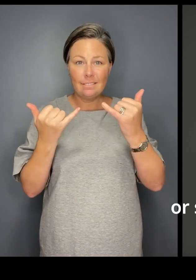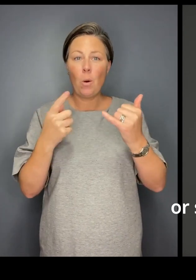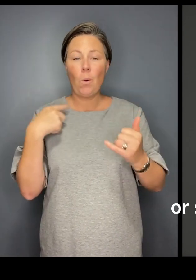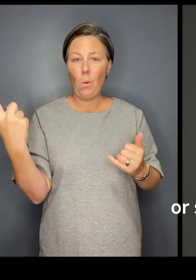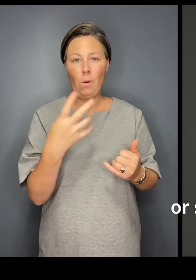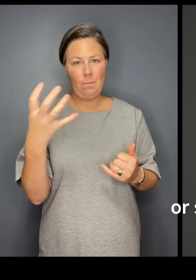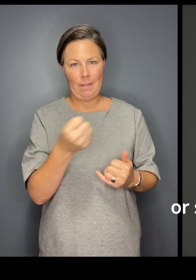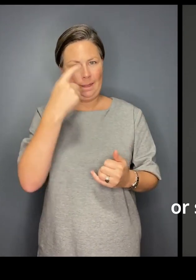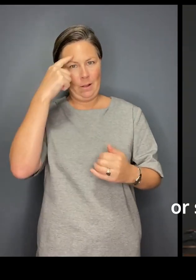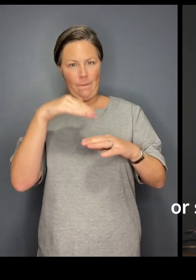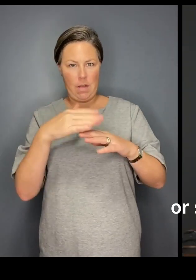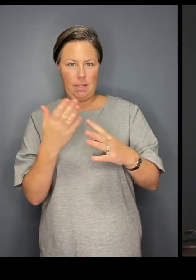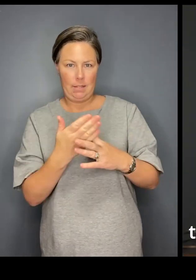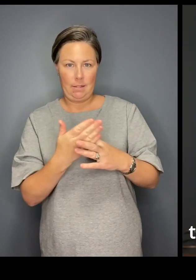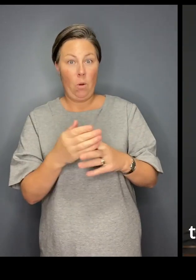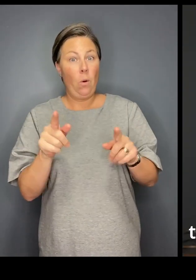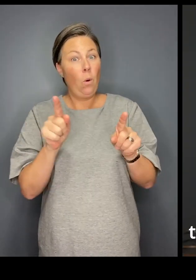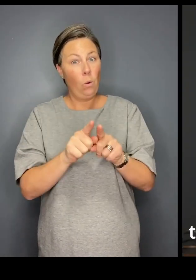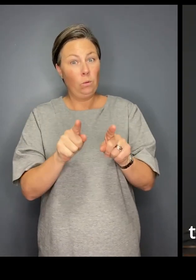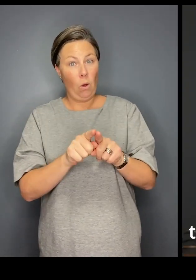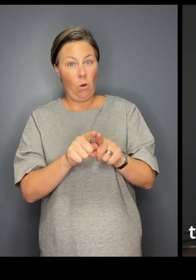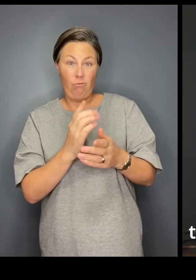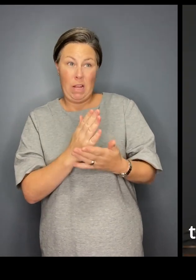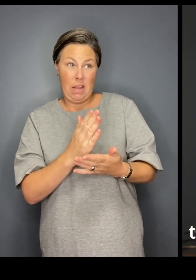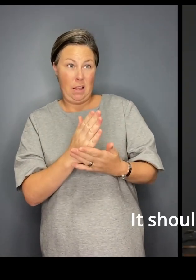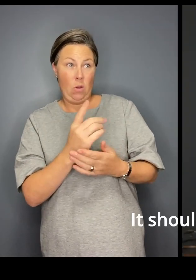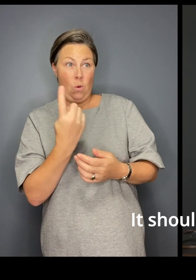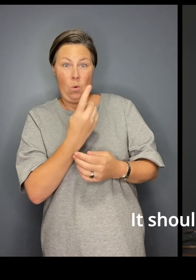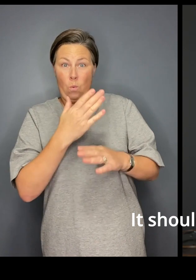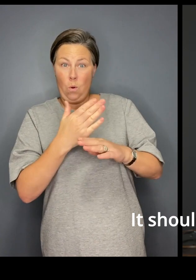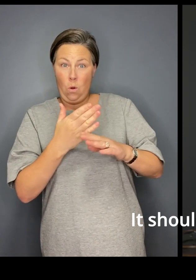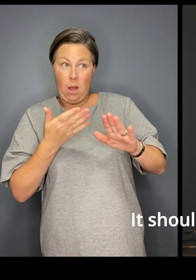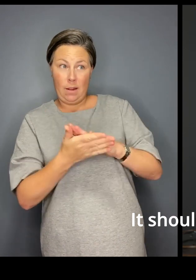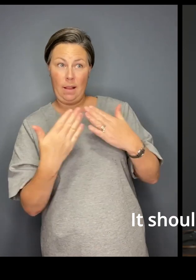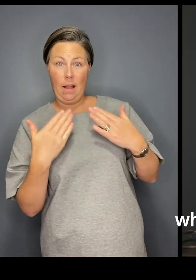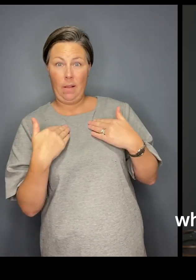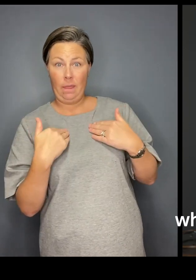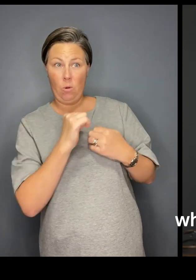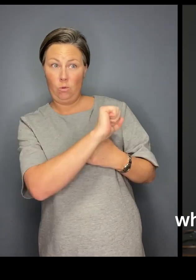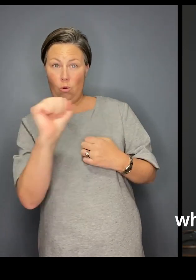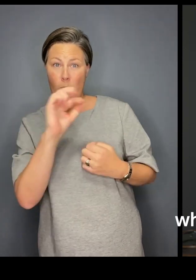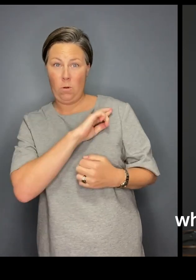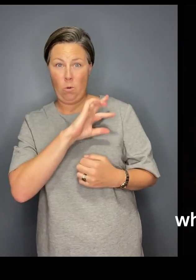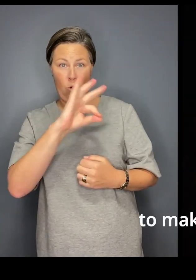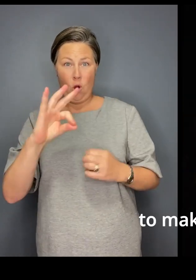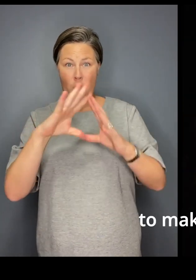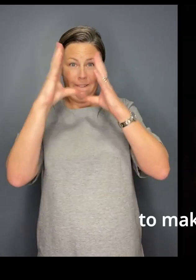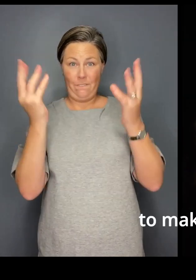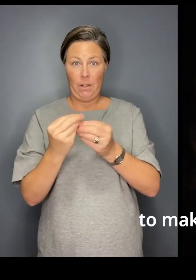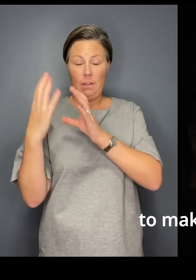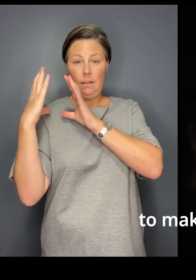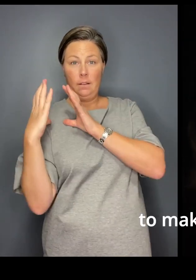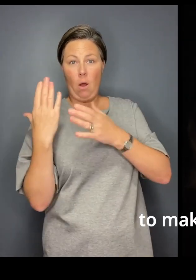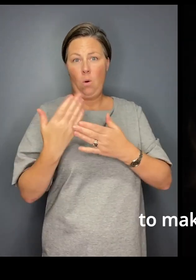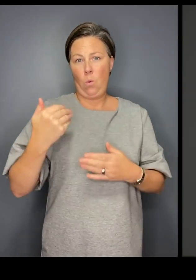with accessibility in their portfolio. I agree. I think it's the healthcare providers. It shouldn't be women with disabilities who have that responsibility to make sure